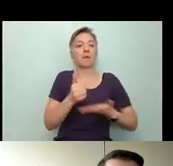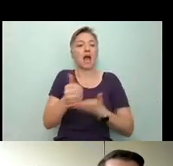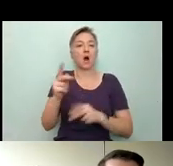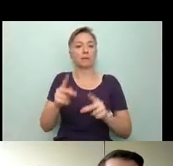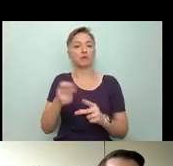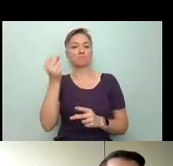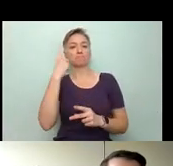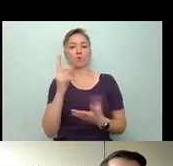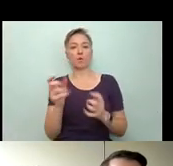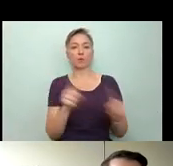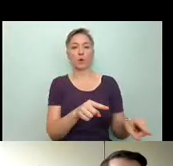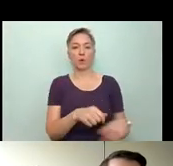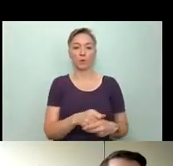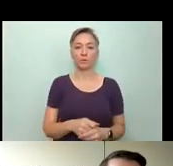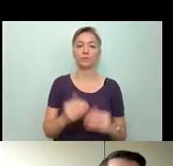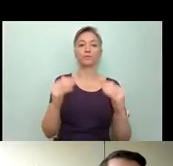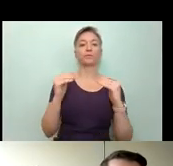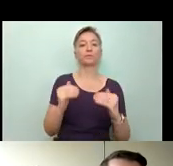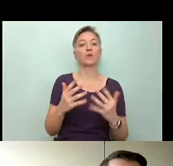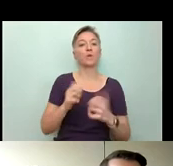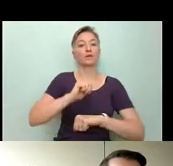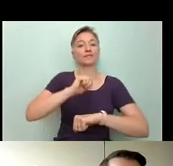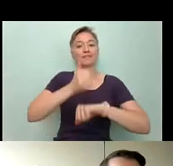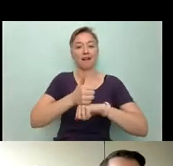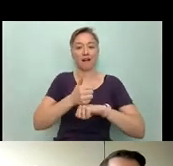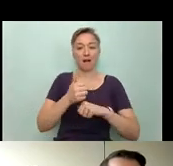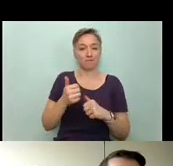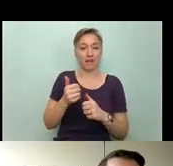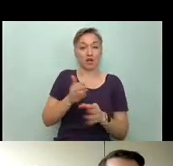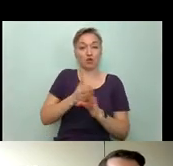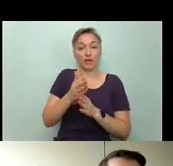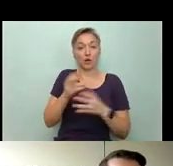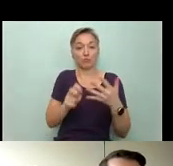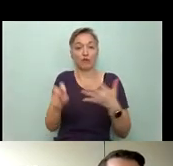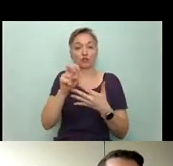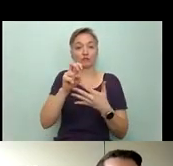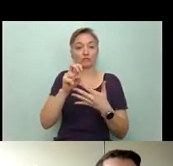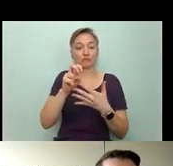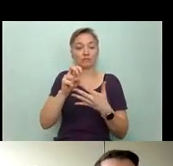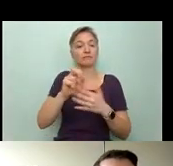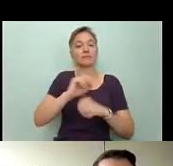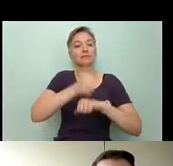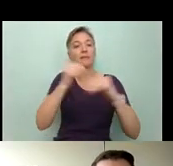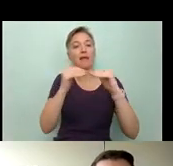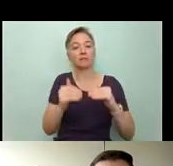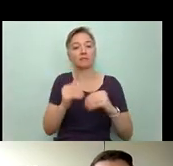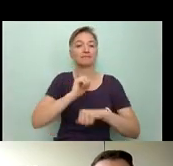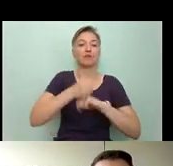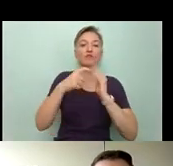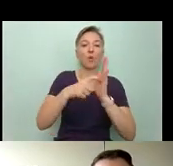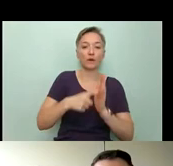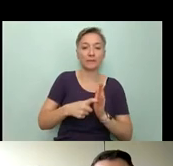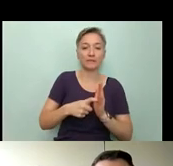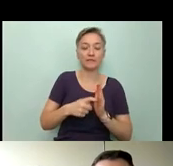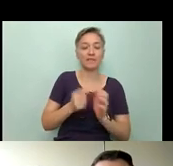levels and requirements for career progression that will guide growth opportunities. So we really want to make sure that we're applying consistency. You